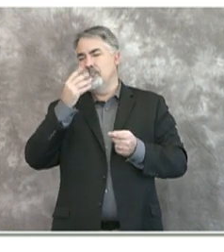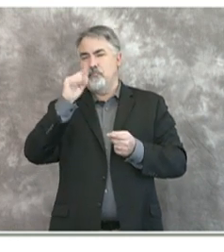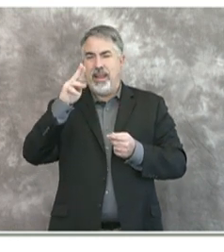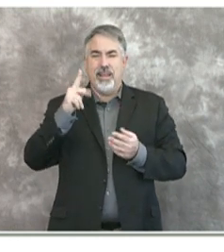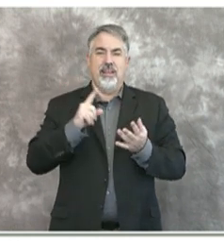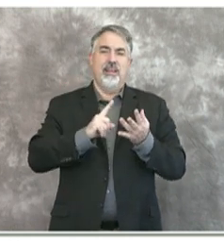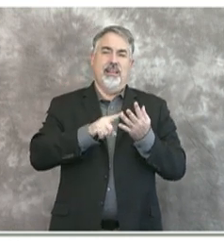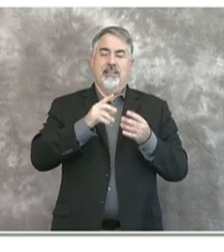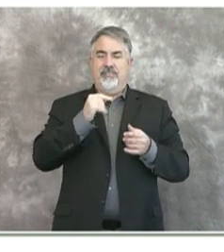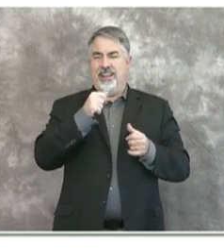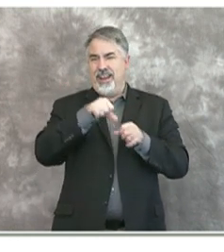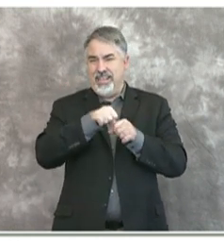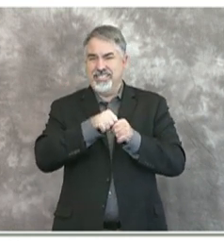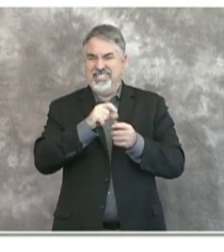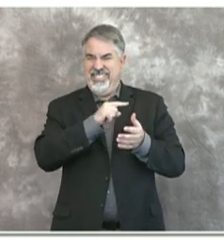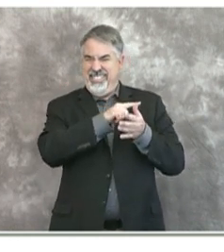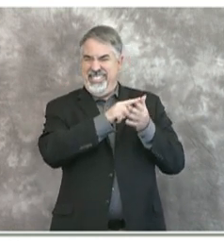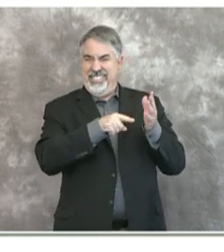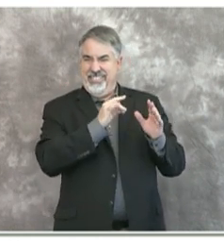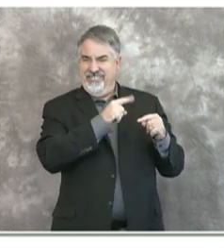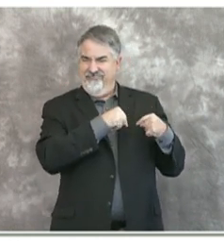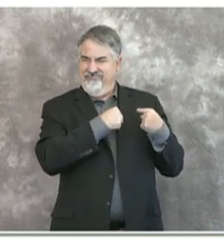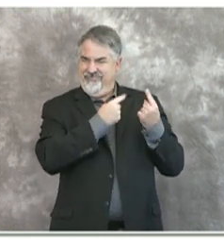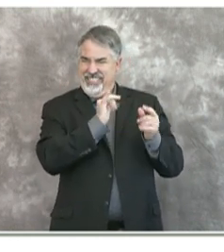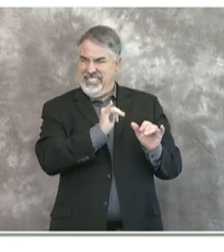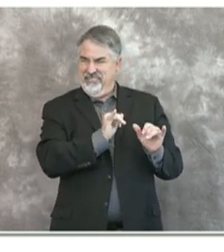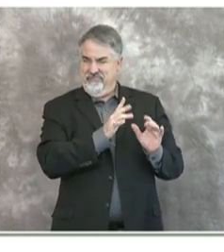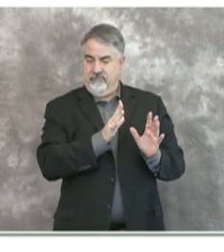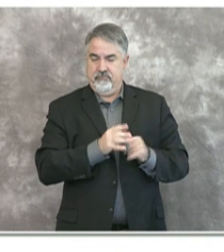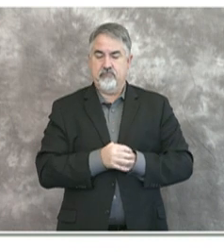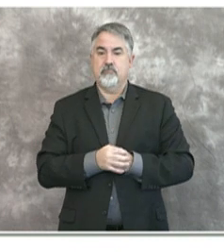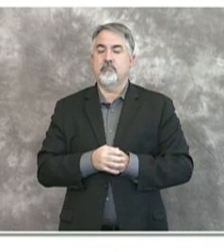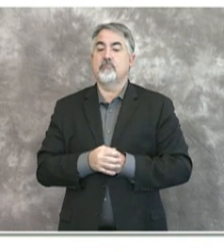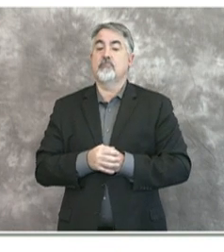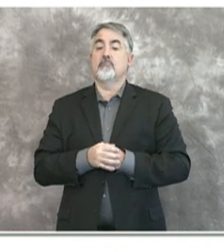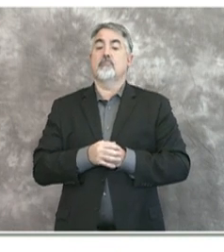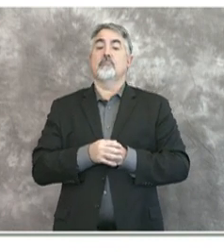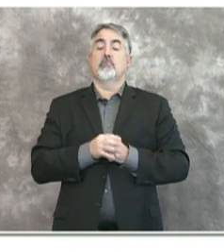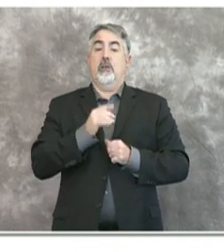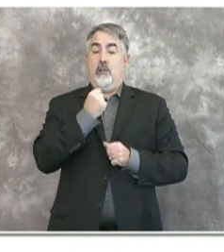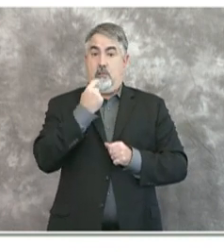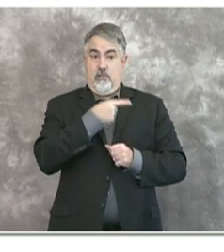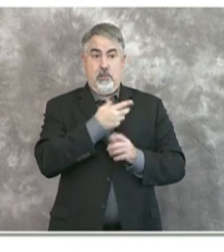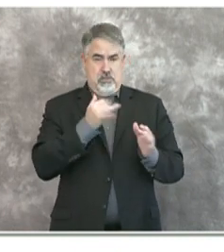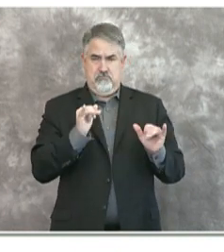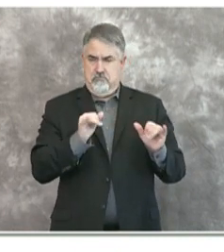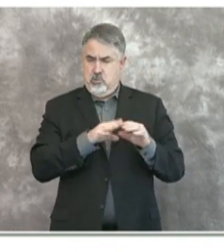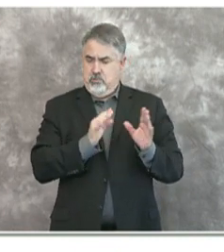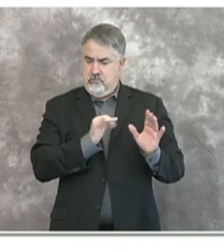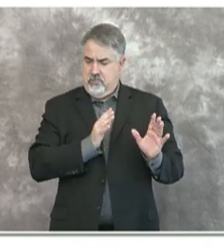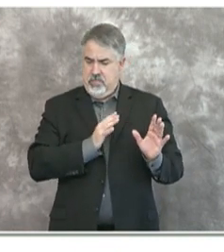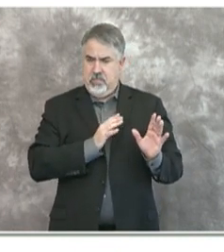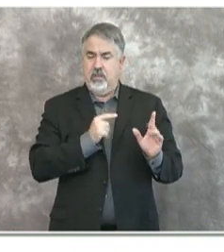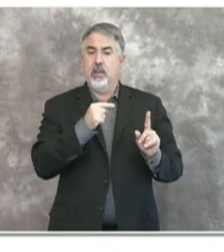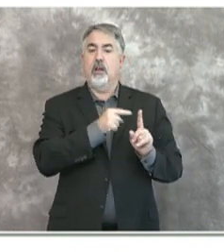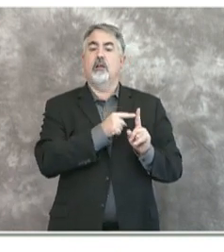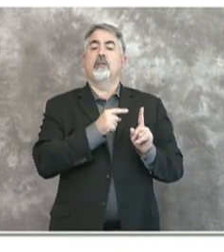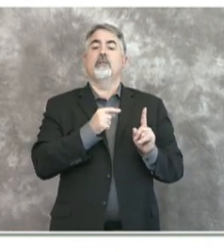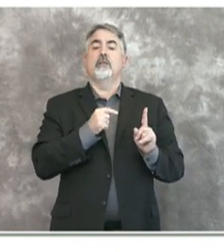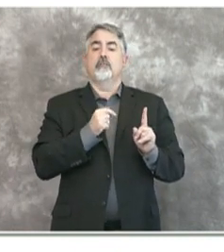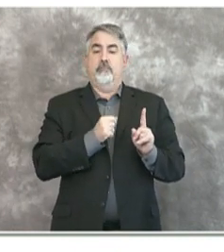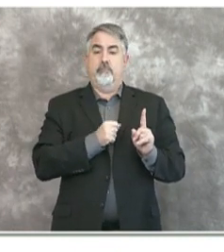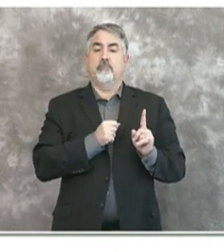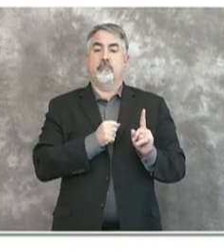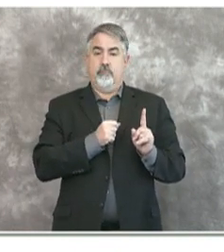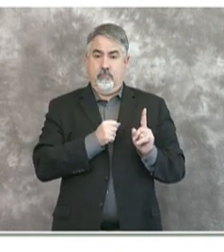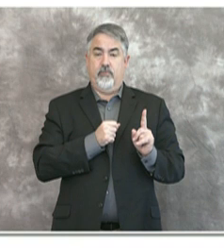order many months ago. You have to continue to follow the existing business plan that you've already filled out, you've already posted, you've already